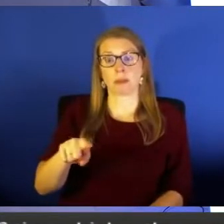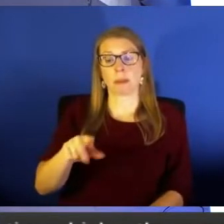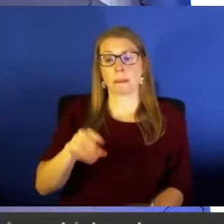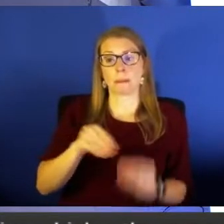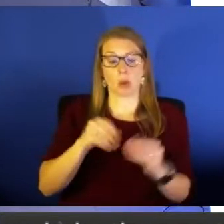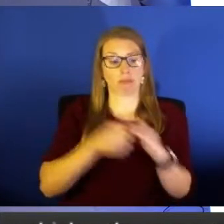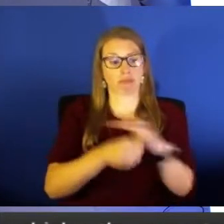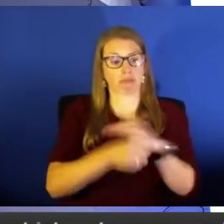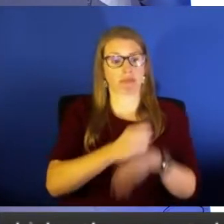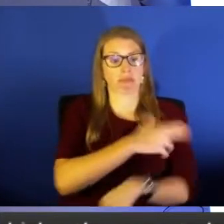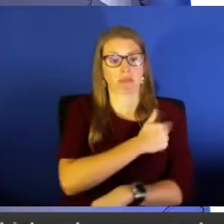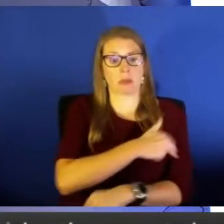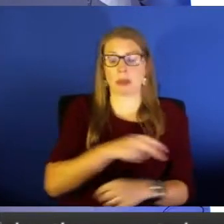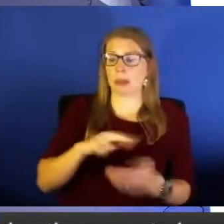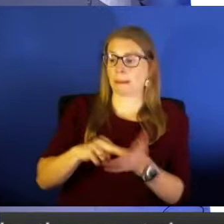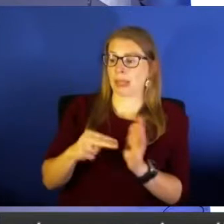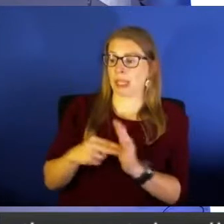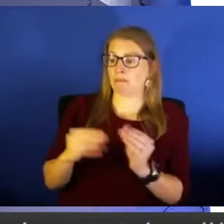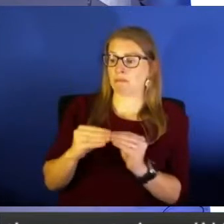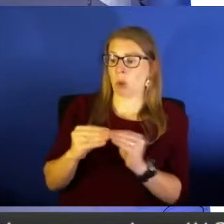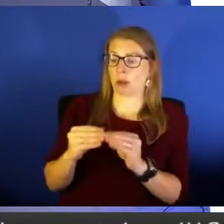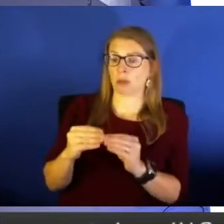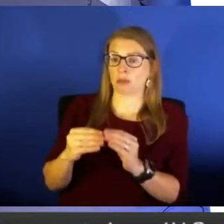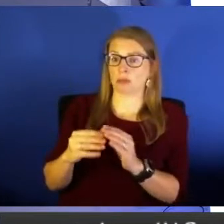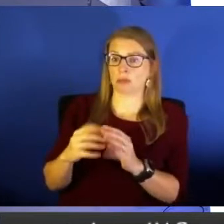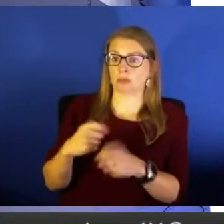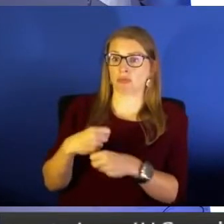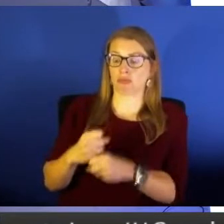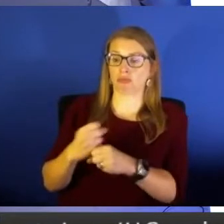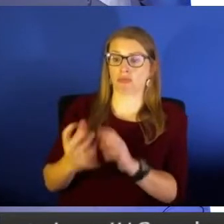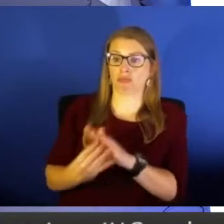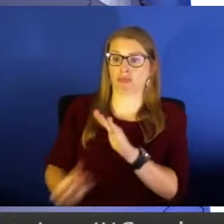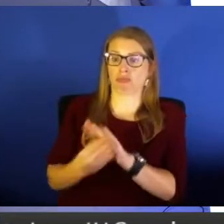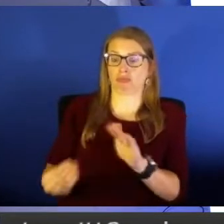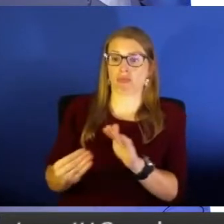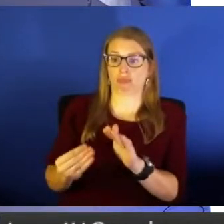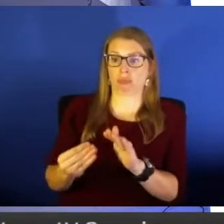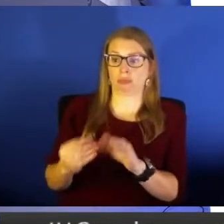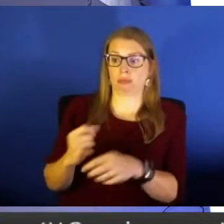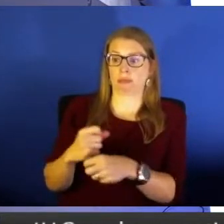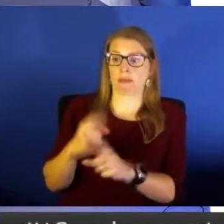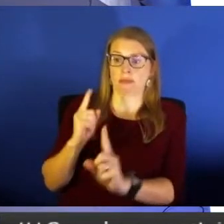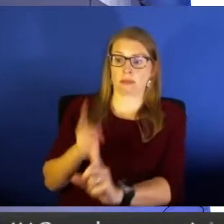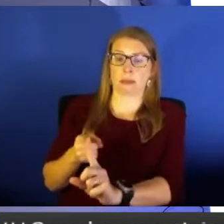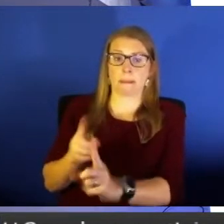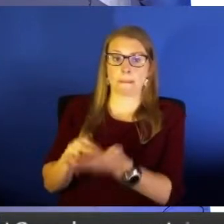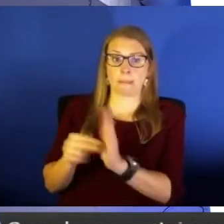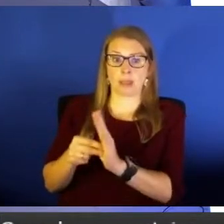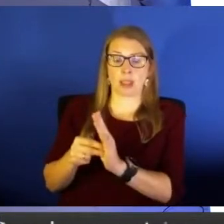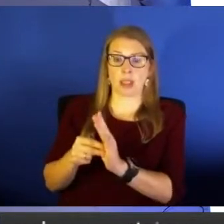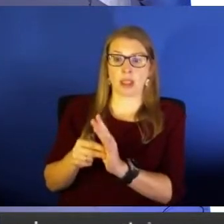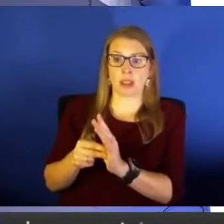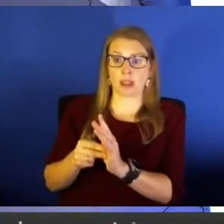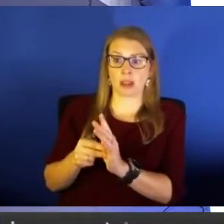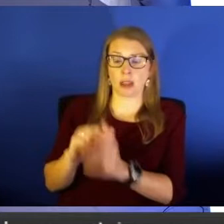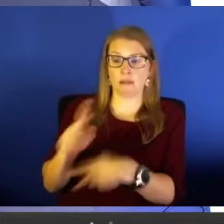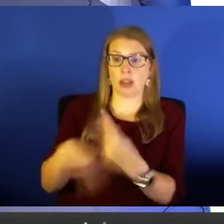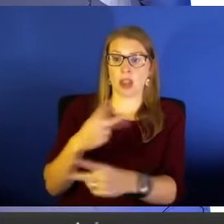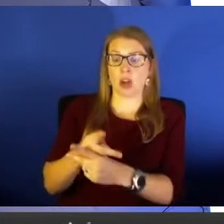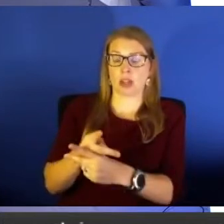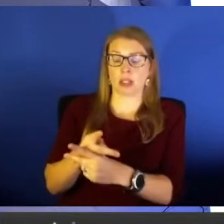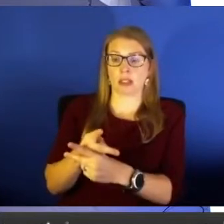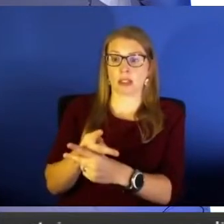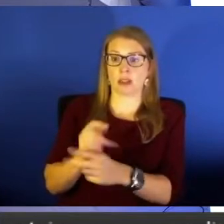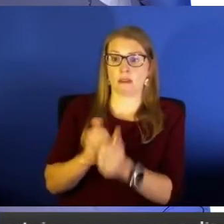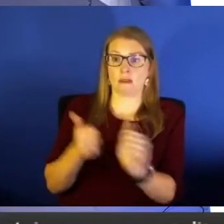more reproduction and more variants, which could lead to a variant which evades current vaccination and treatment? So is masking the best way to